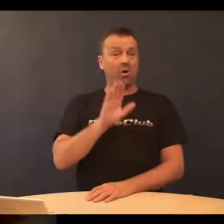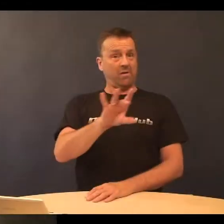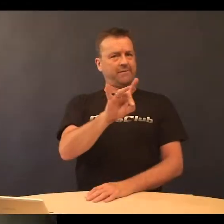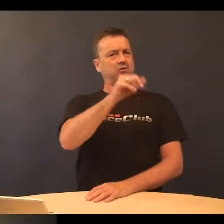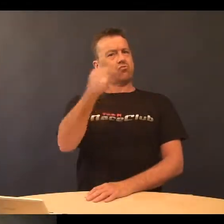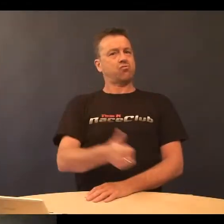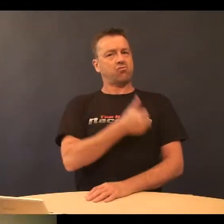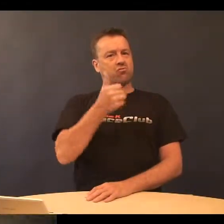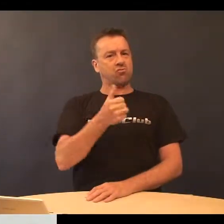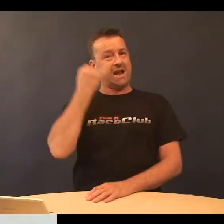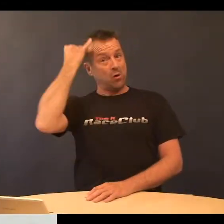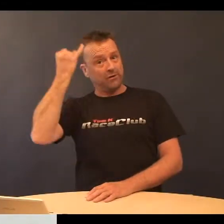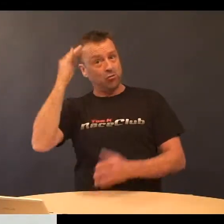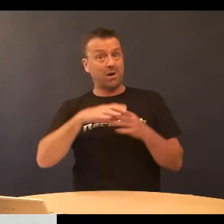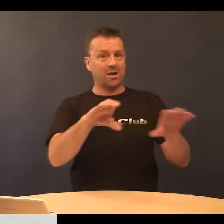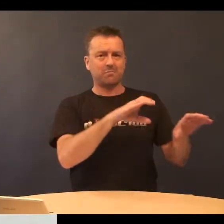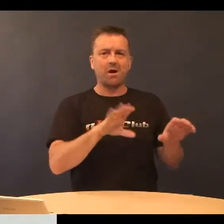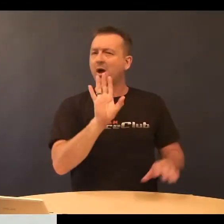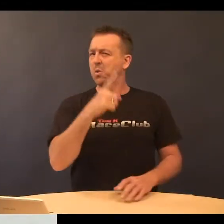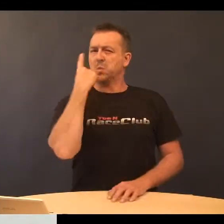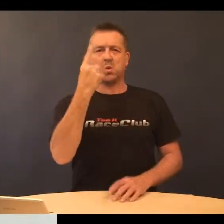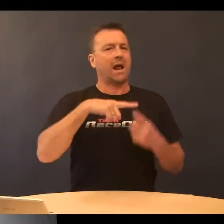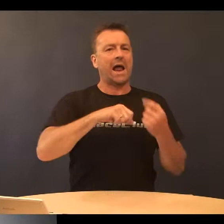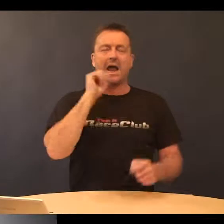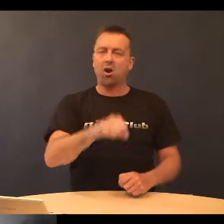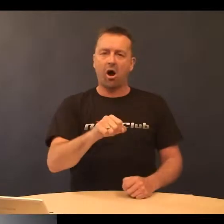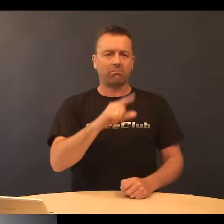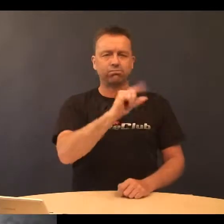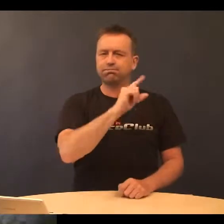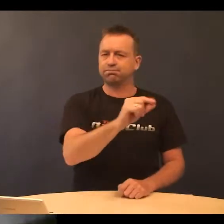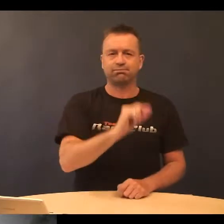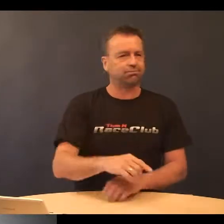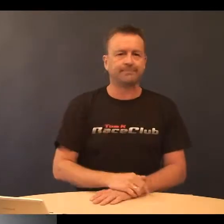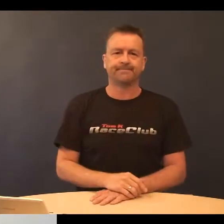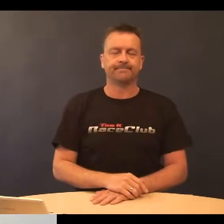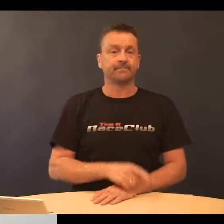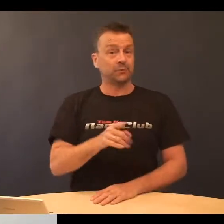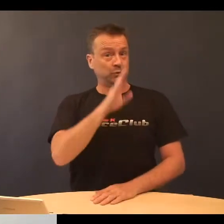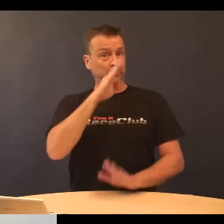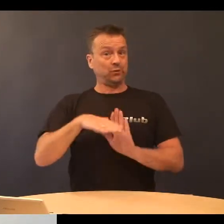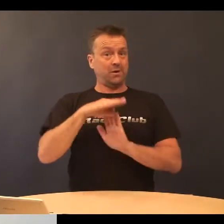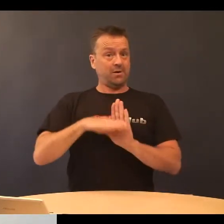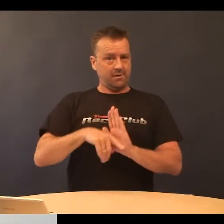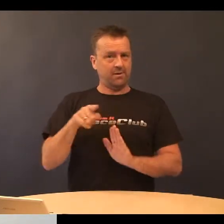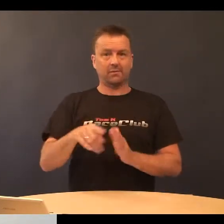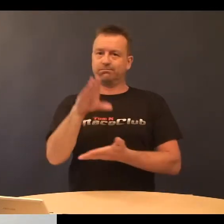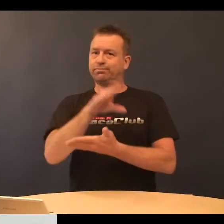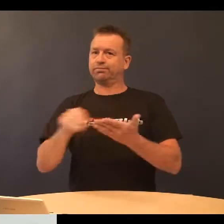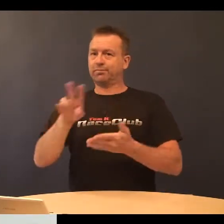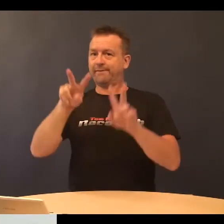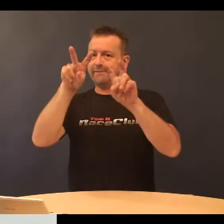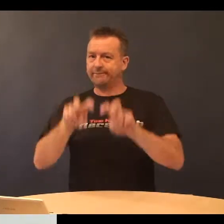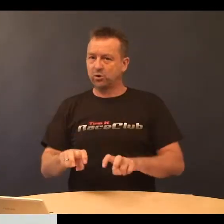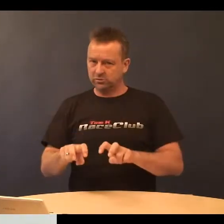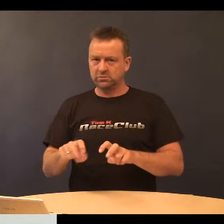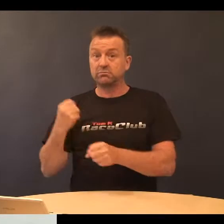80 years, innovation at Le Mans hasn't been in the field of performance alone. Concerning the new regulations, the aim of the research